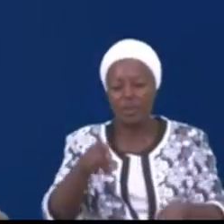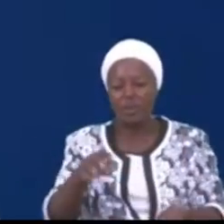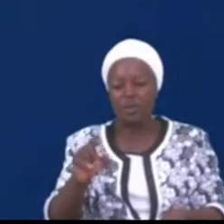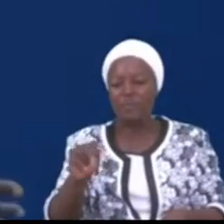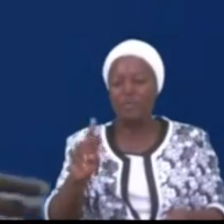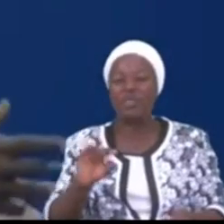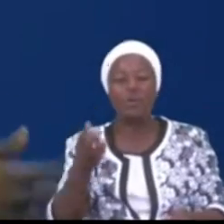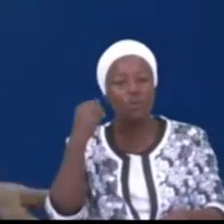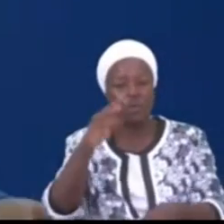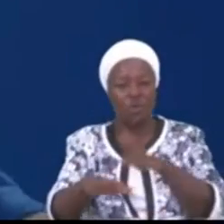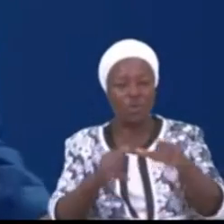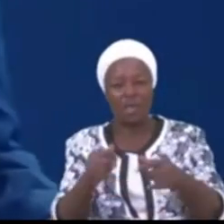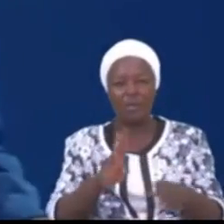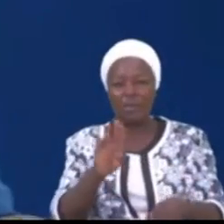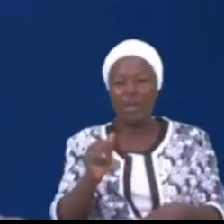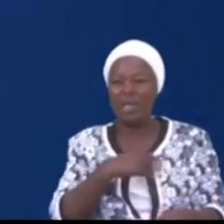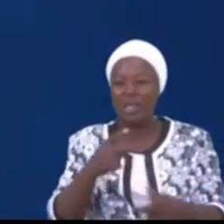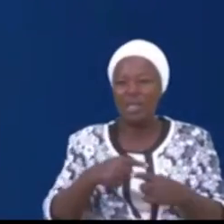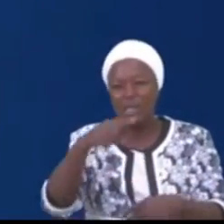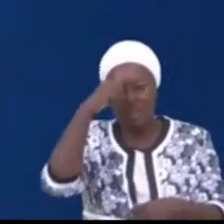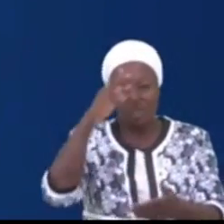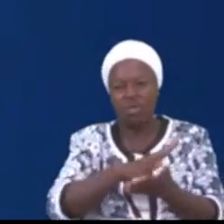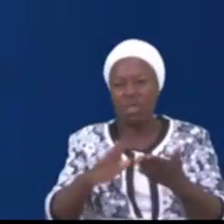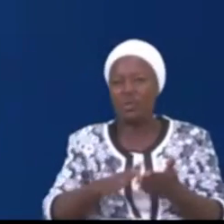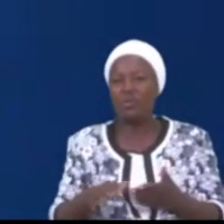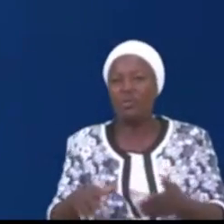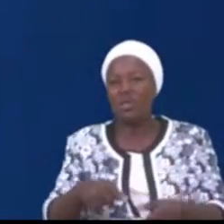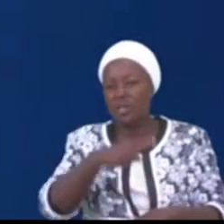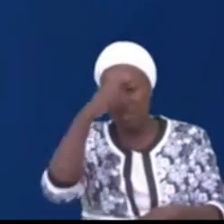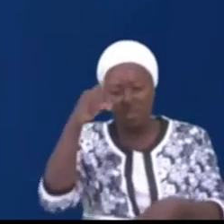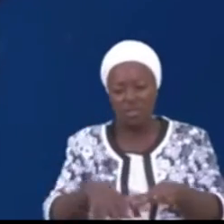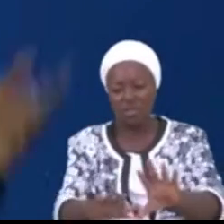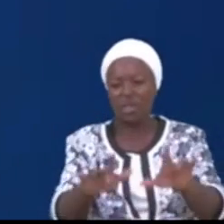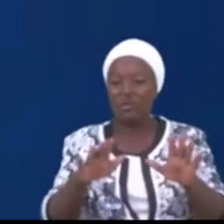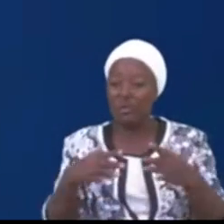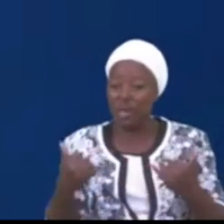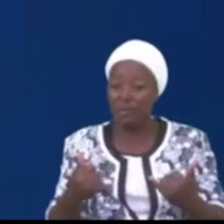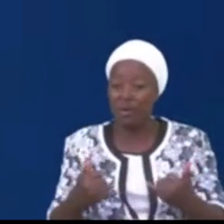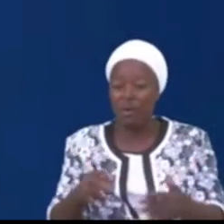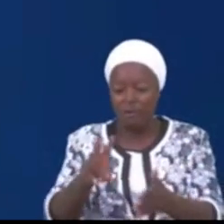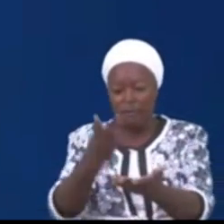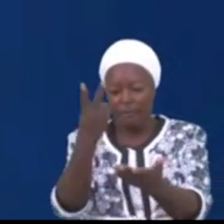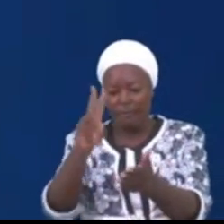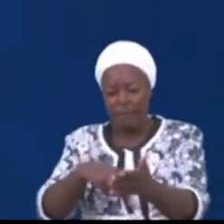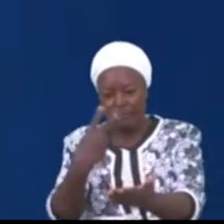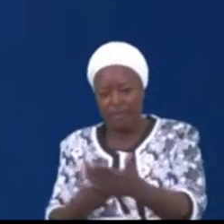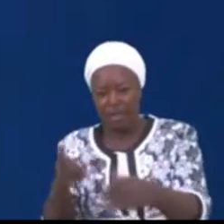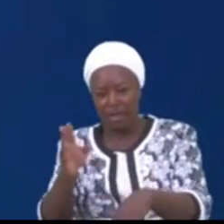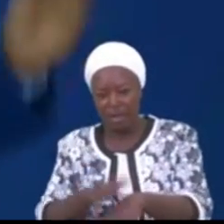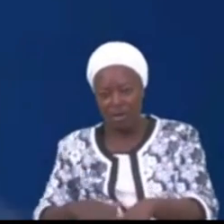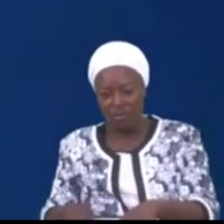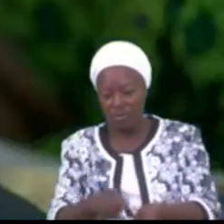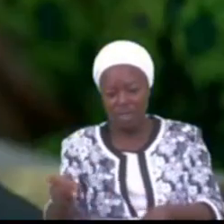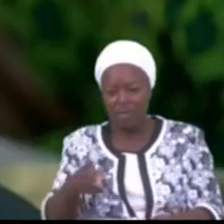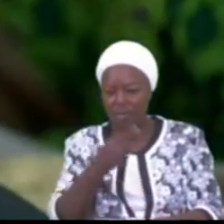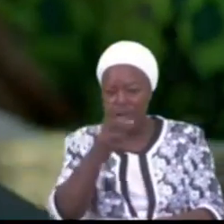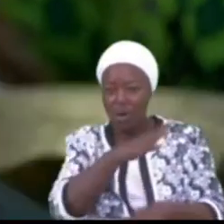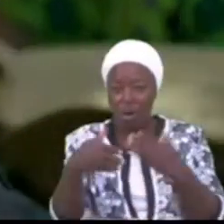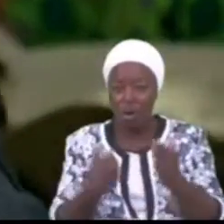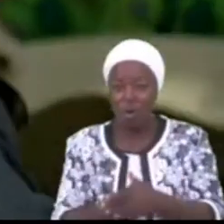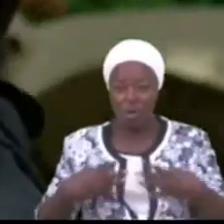by, and the shadow fell on them, they were healed. I said they were